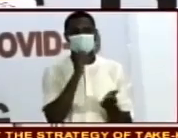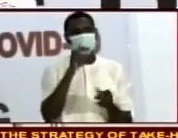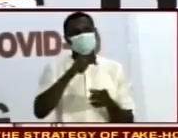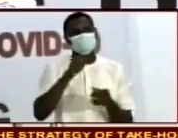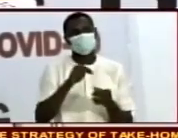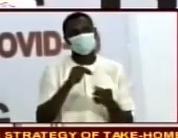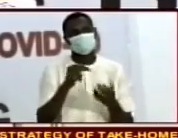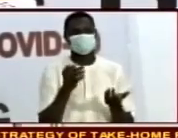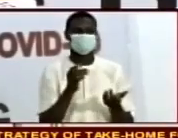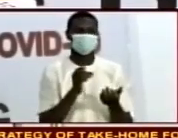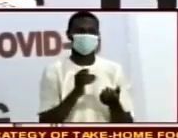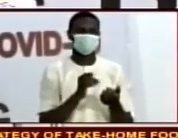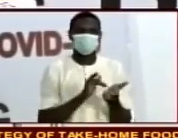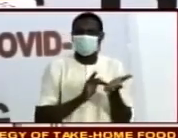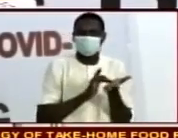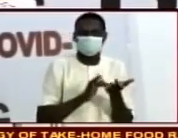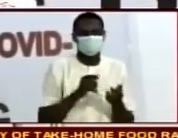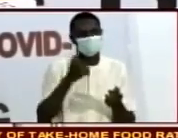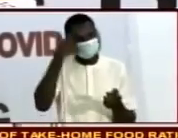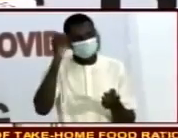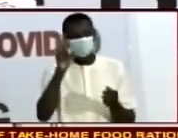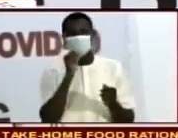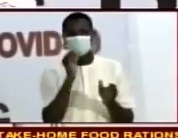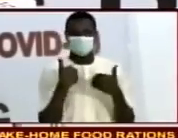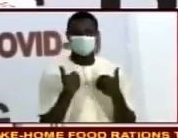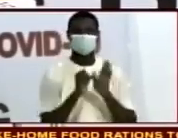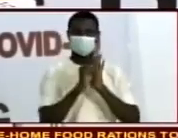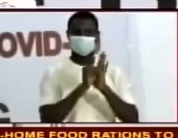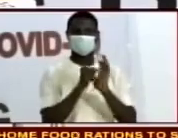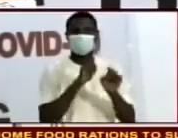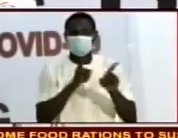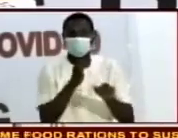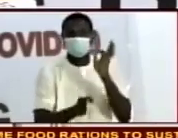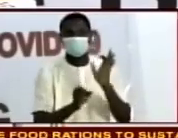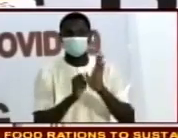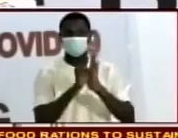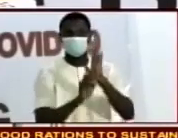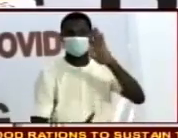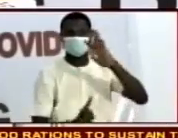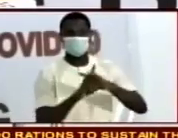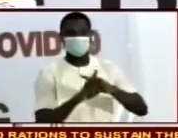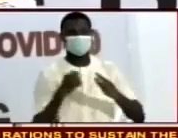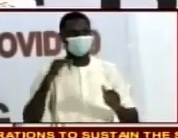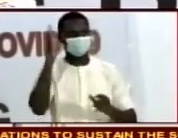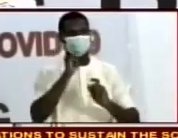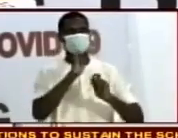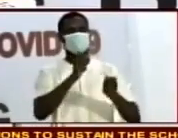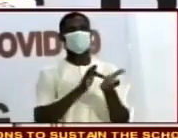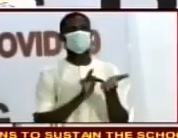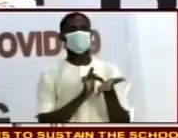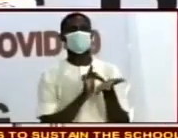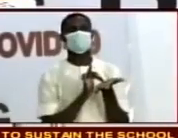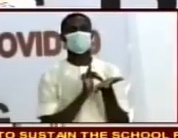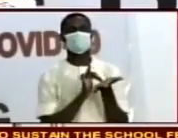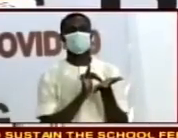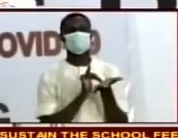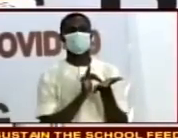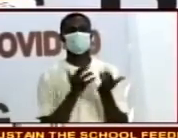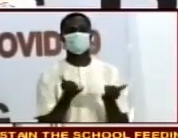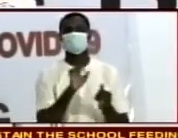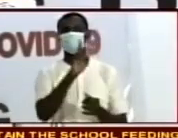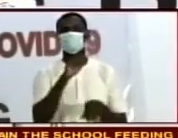have a symptom, but if symptoms pop up, you'll be giving those medicines. Now, the question of